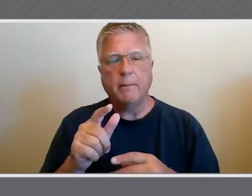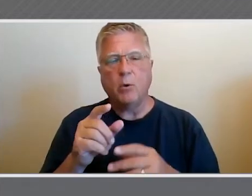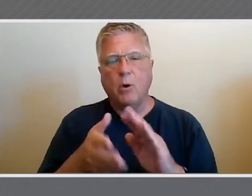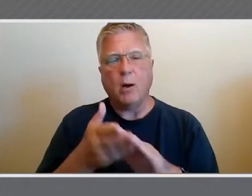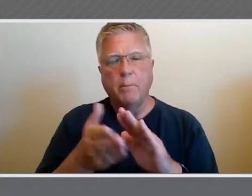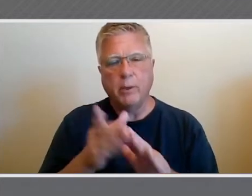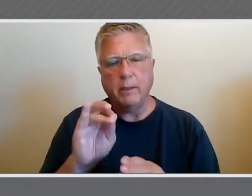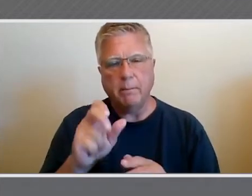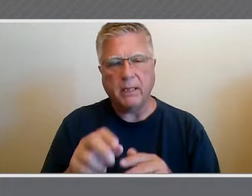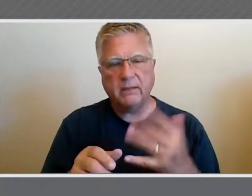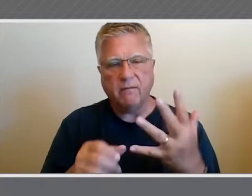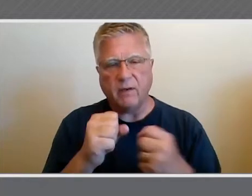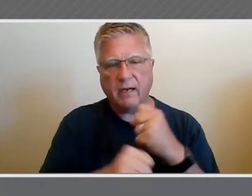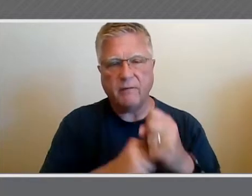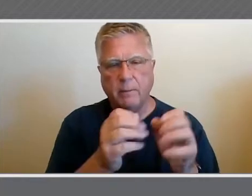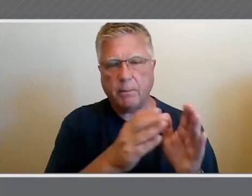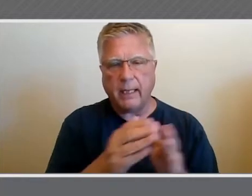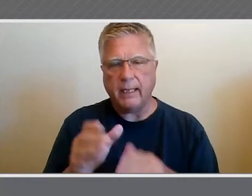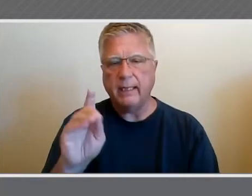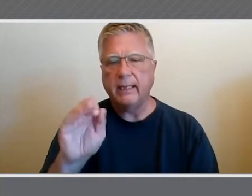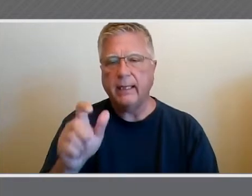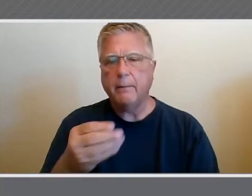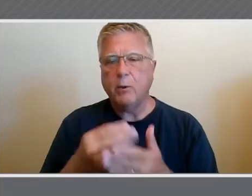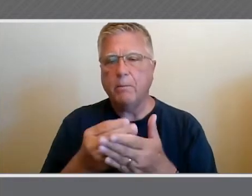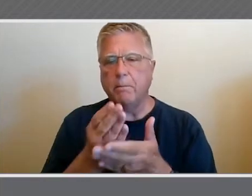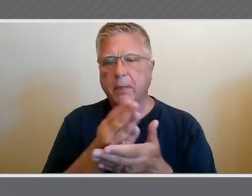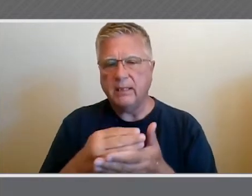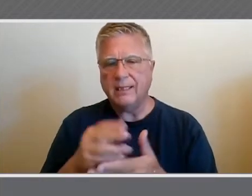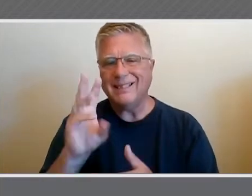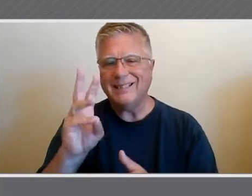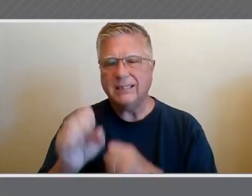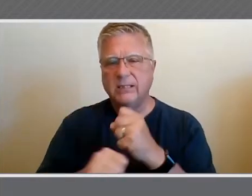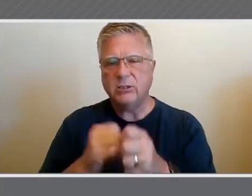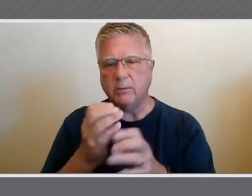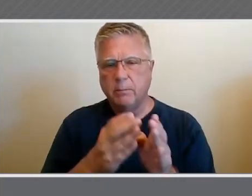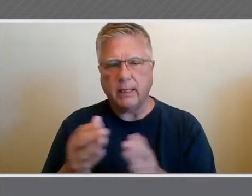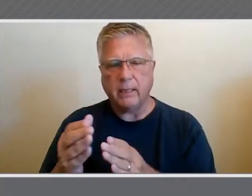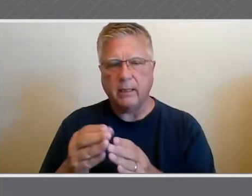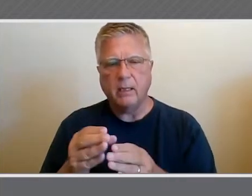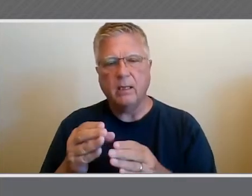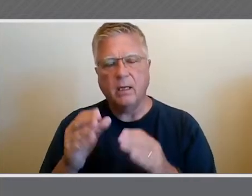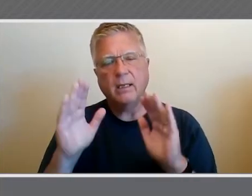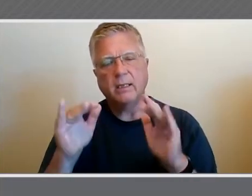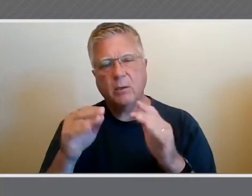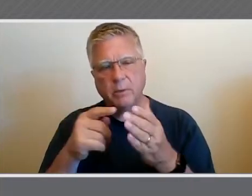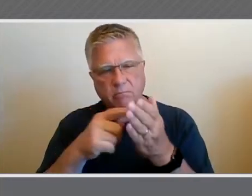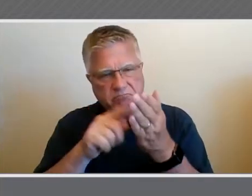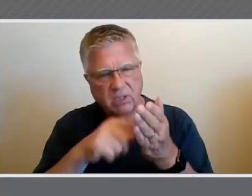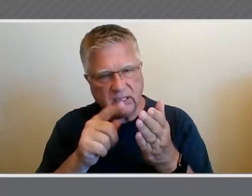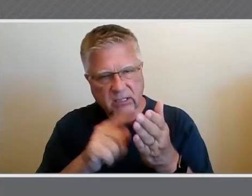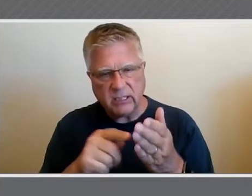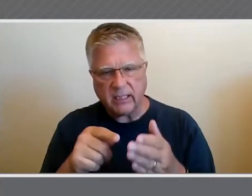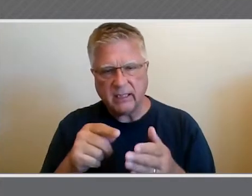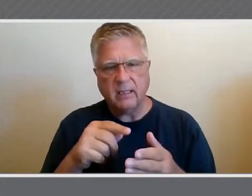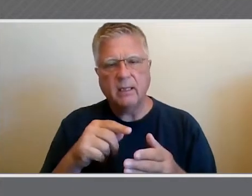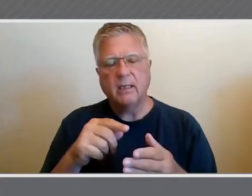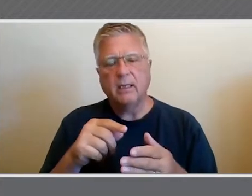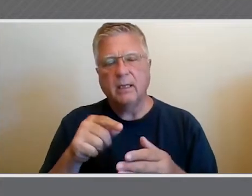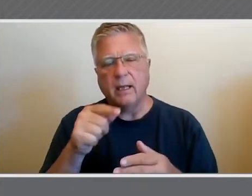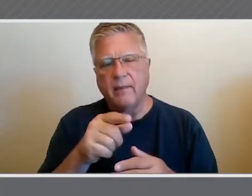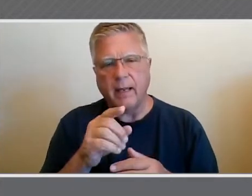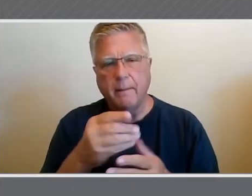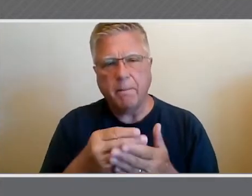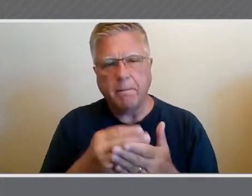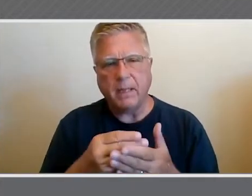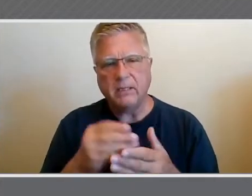plan. I hope you were able to check out the 3 forums for the capital budget that Dave Hutchinson and his team have already